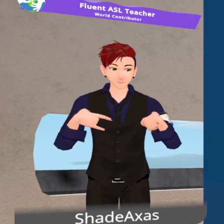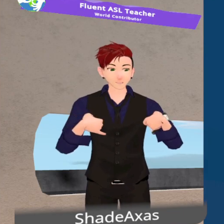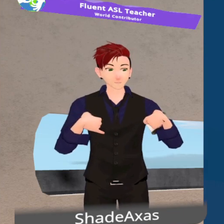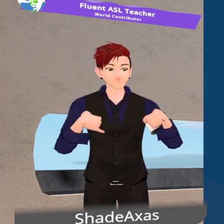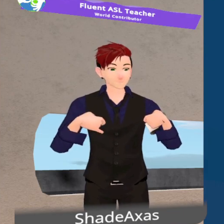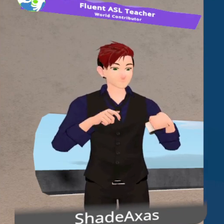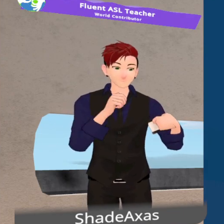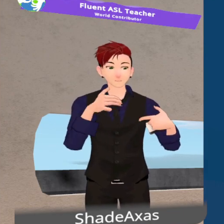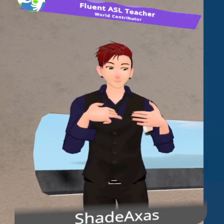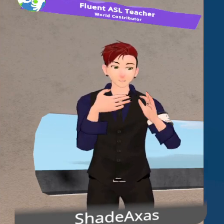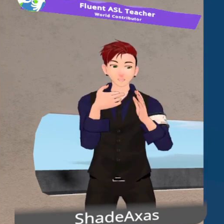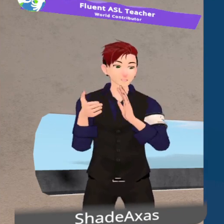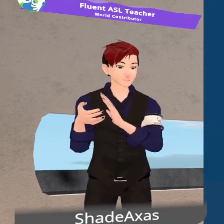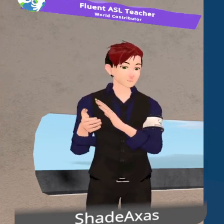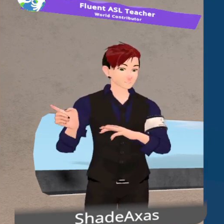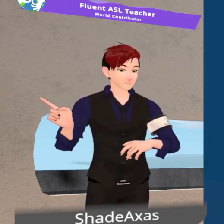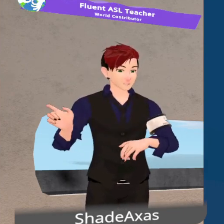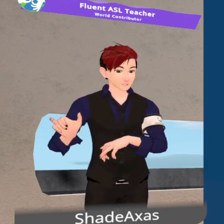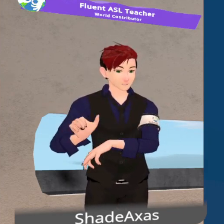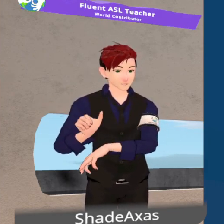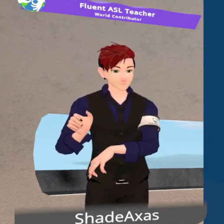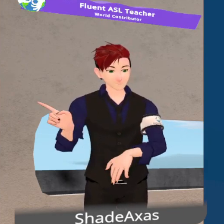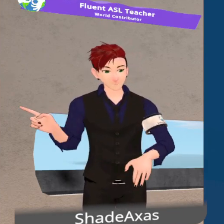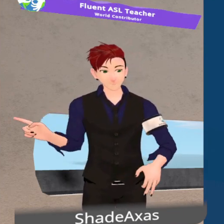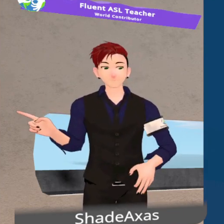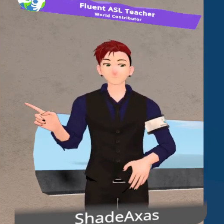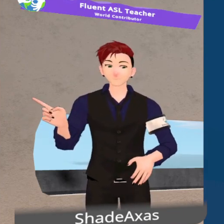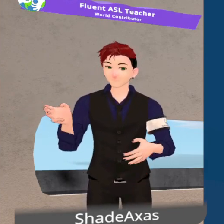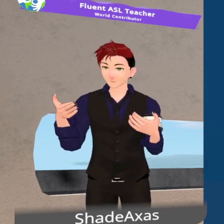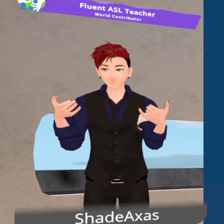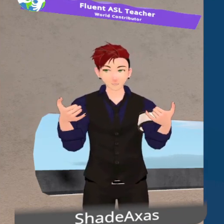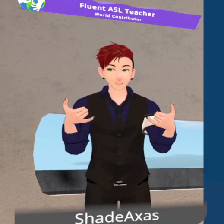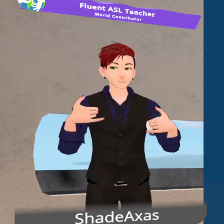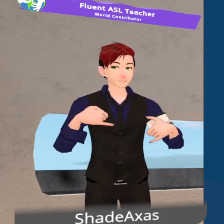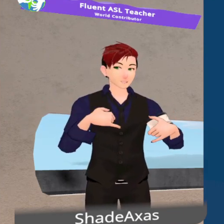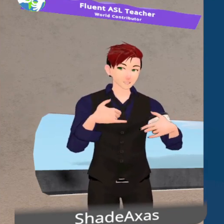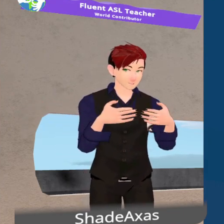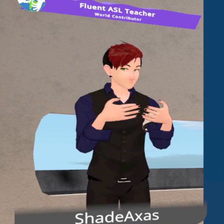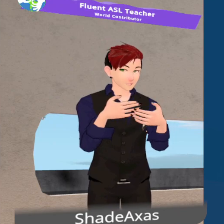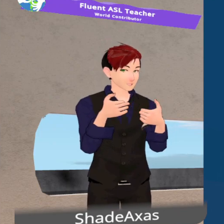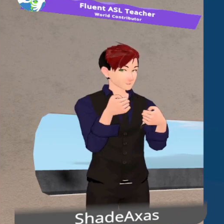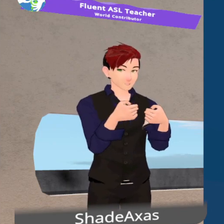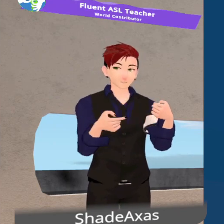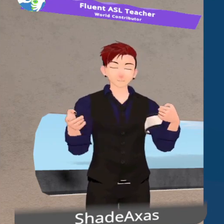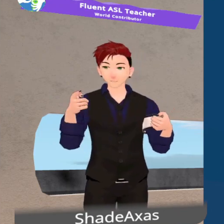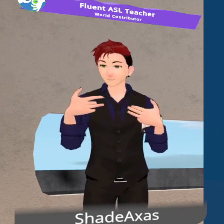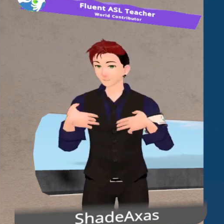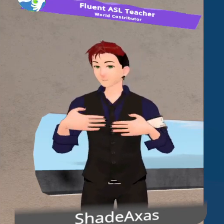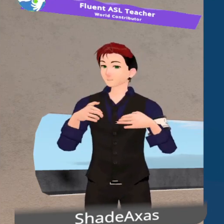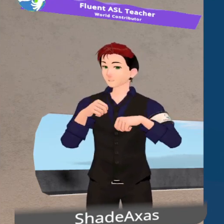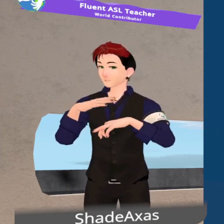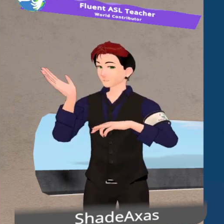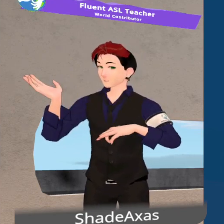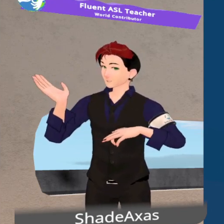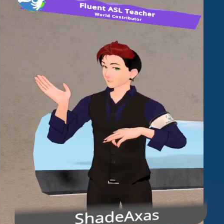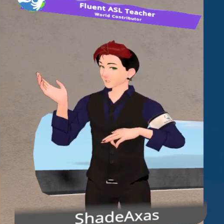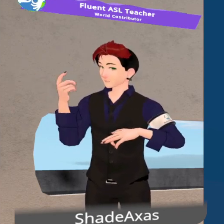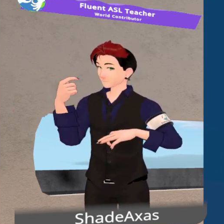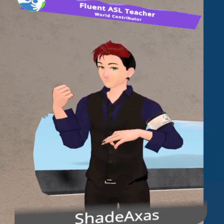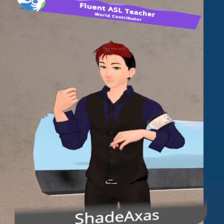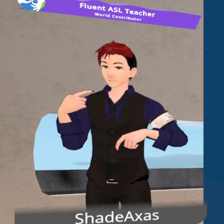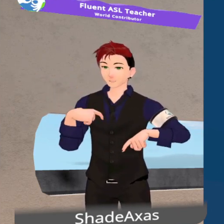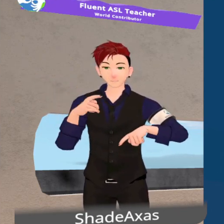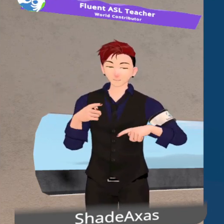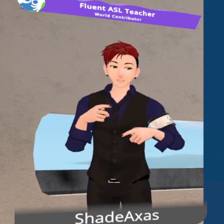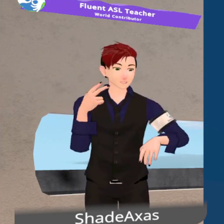people like me who do not have the best computer. So like right now, I have almost everybody's avatar turned